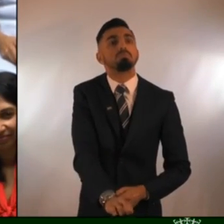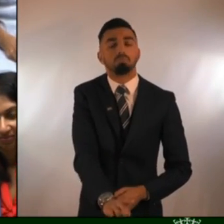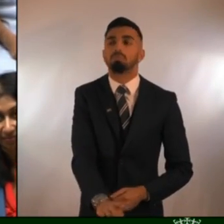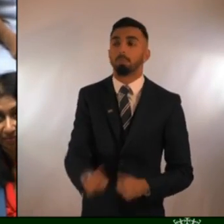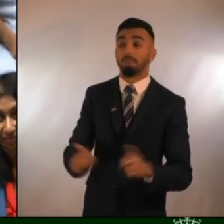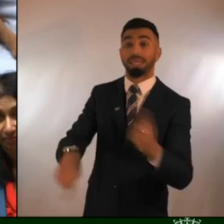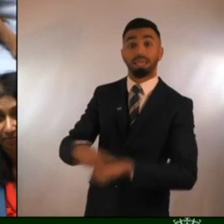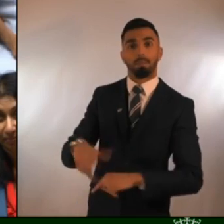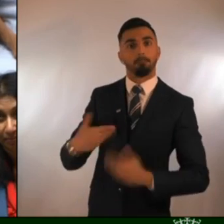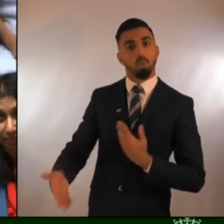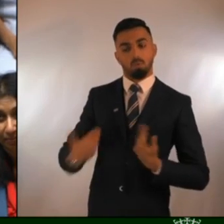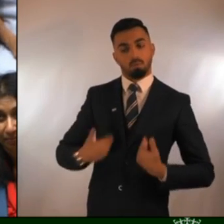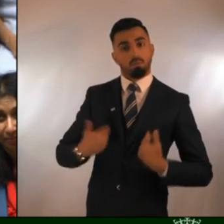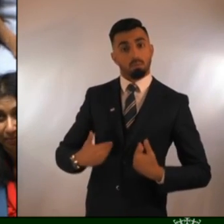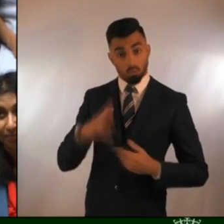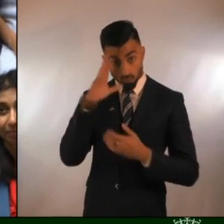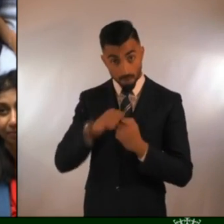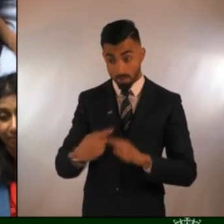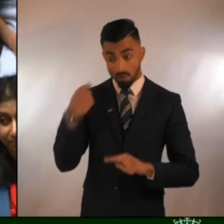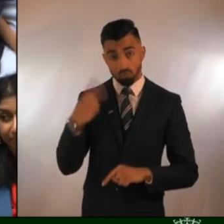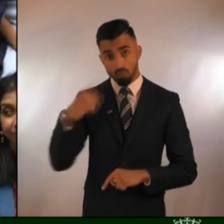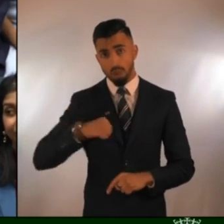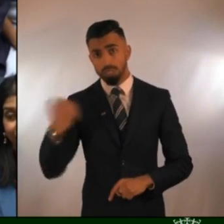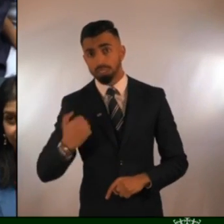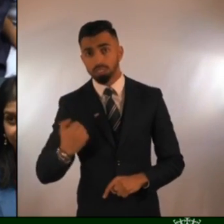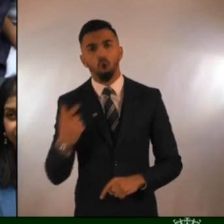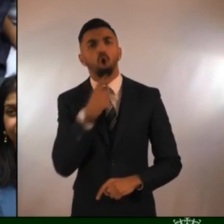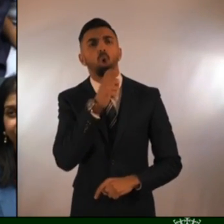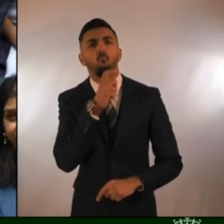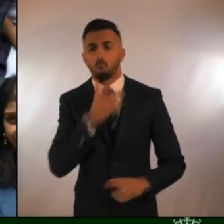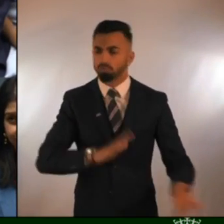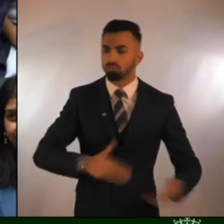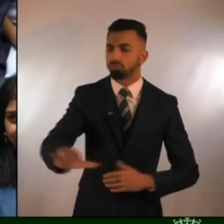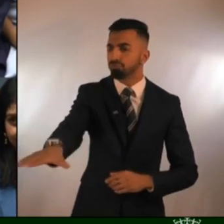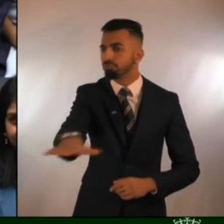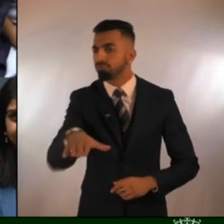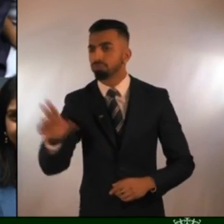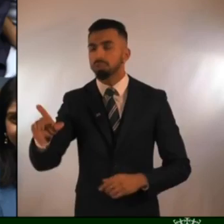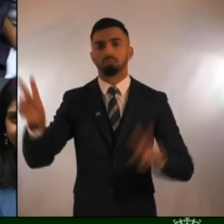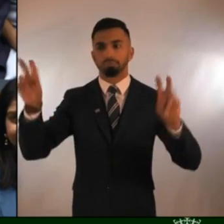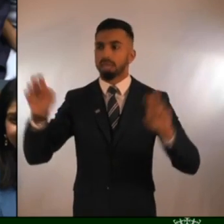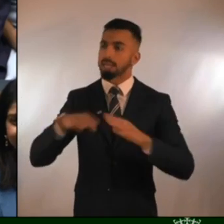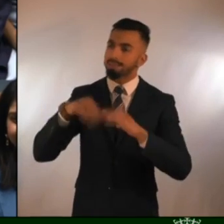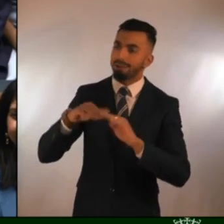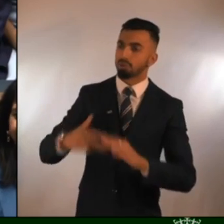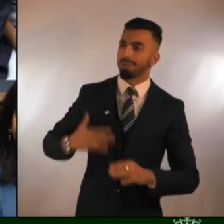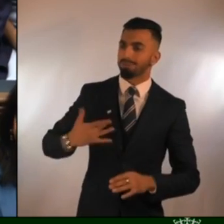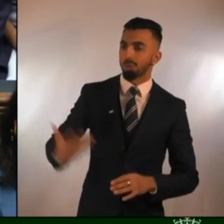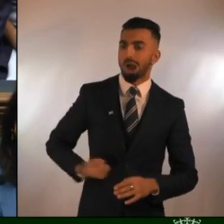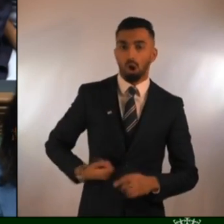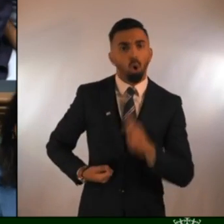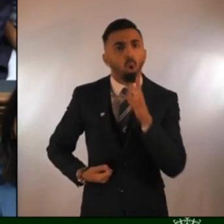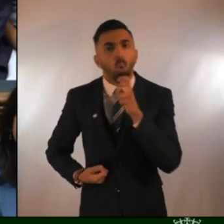government that in 2016 introduced the national living wage, giving Britain's lowest paid workers the biggest pay rise in